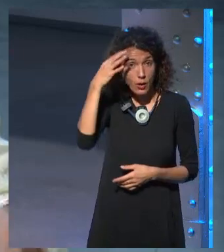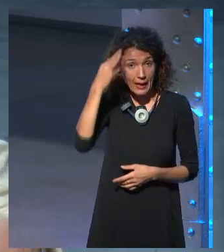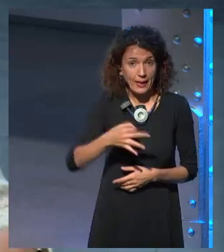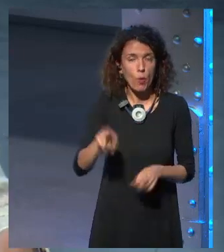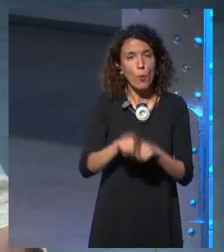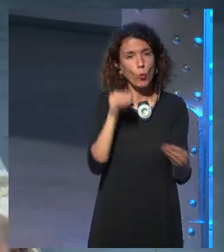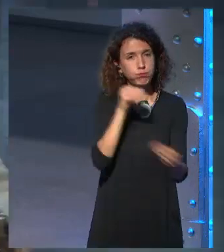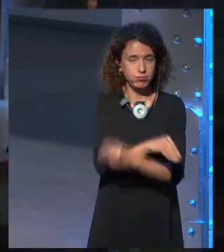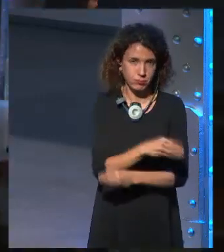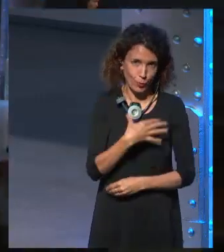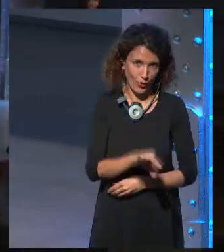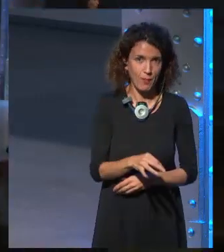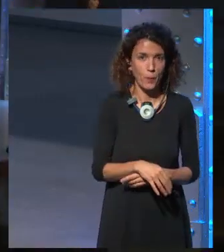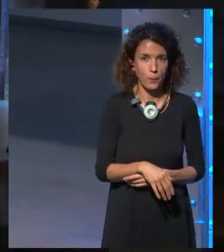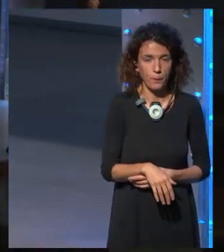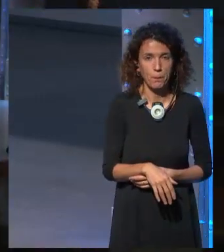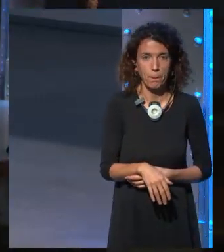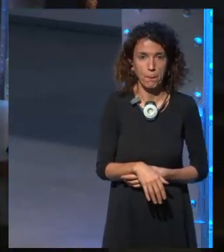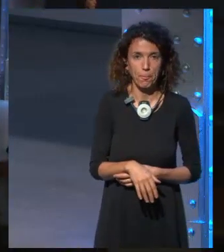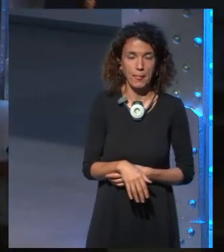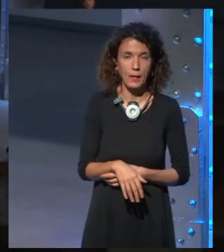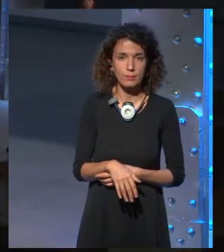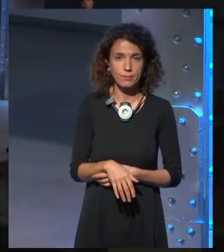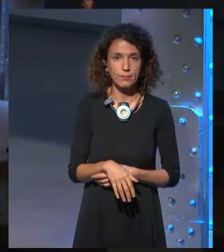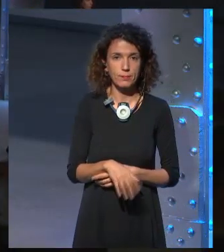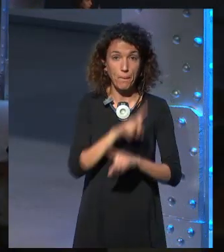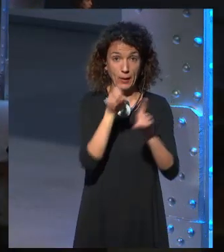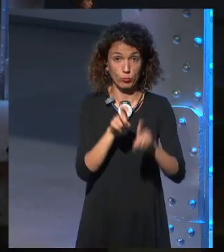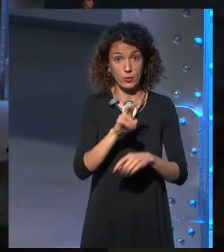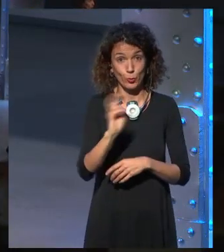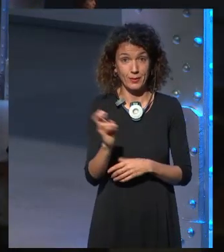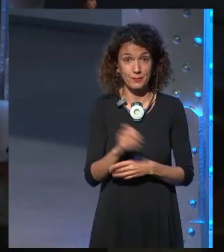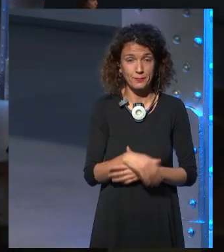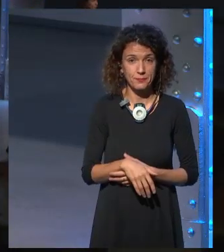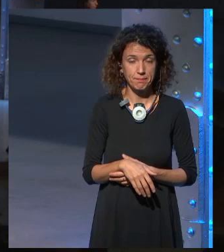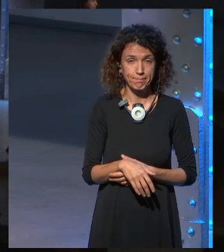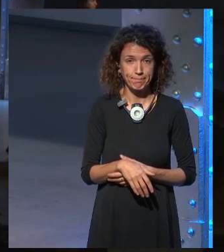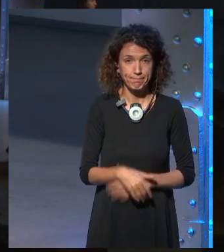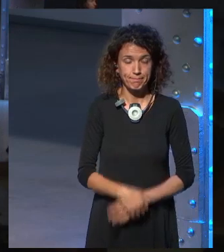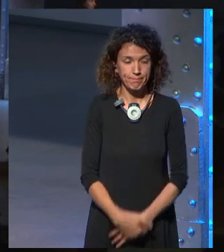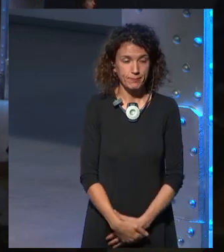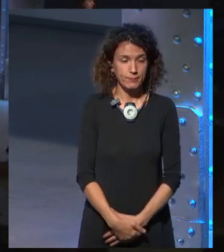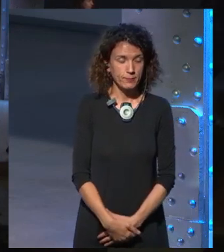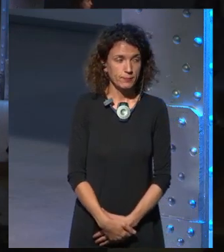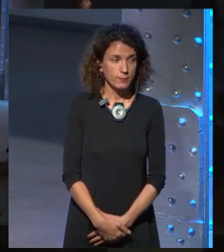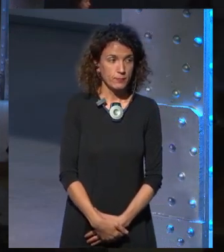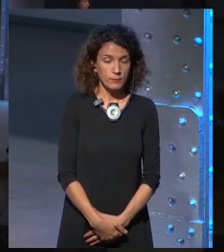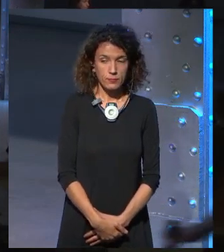terminar con la pregunta de la señora. So we're going to finish with the lady on the first row.